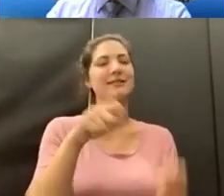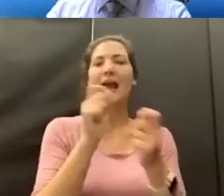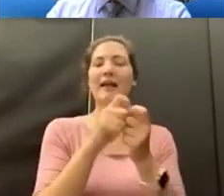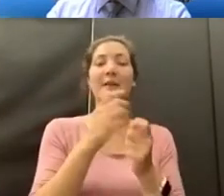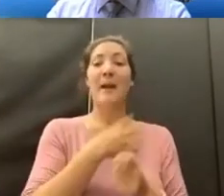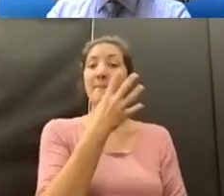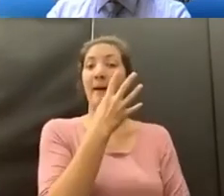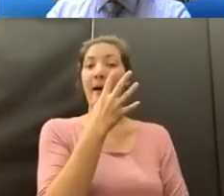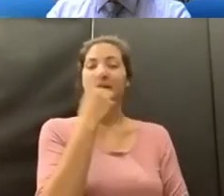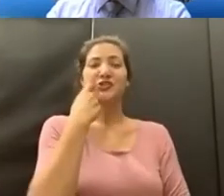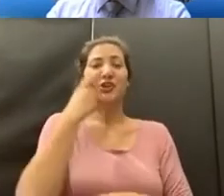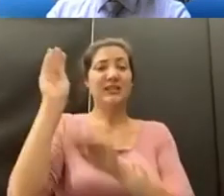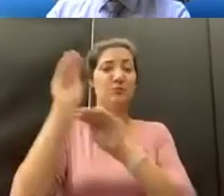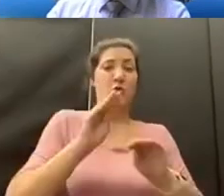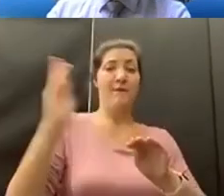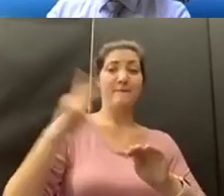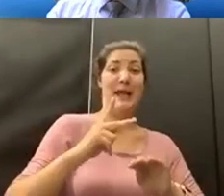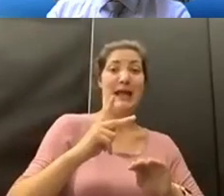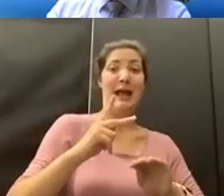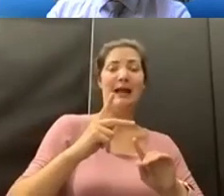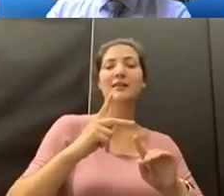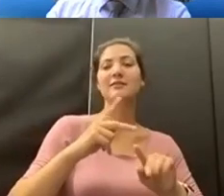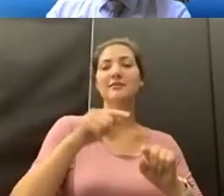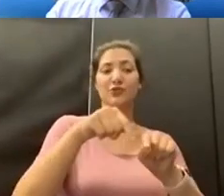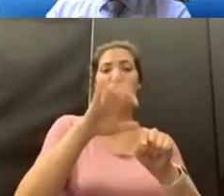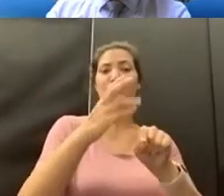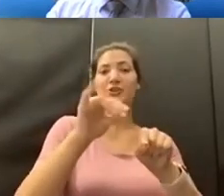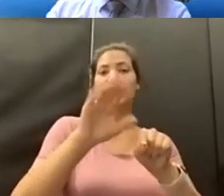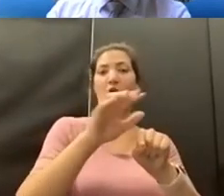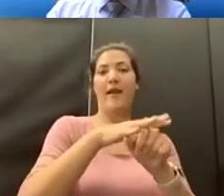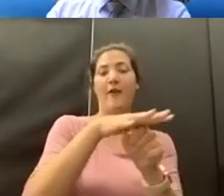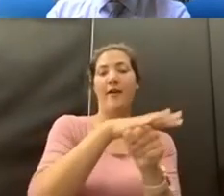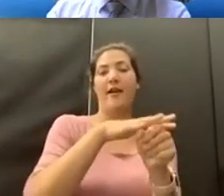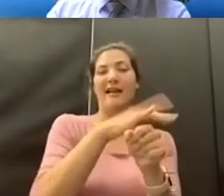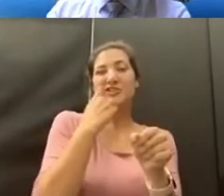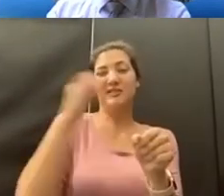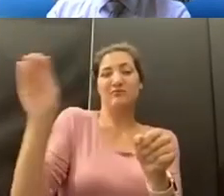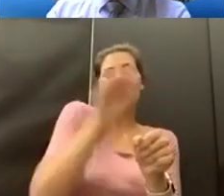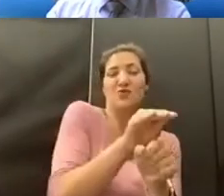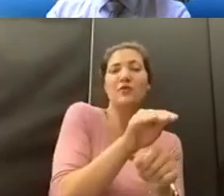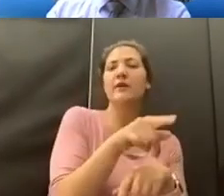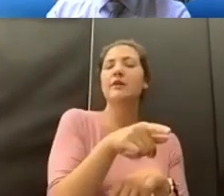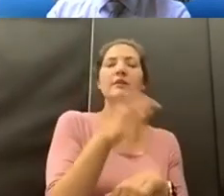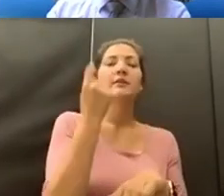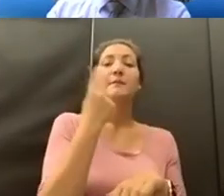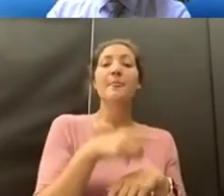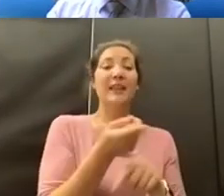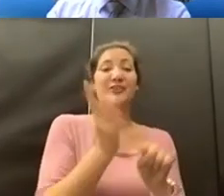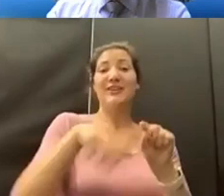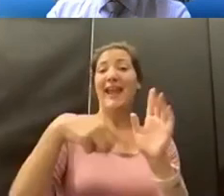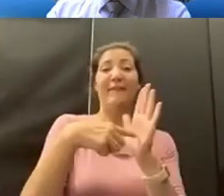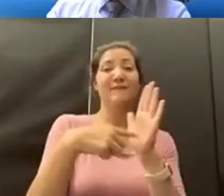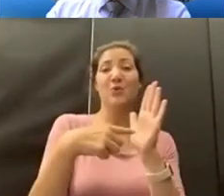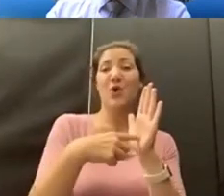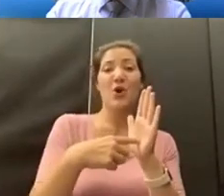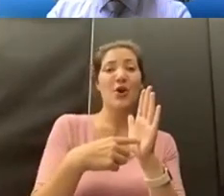mean, she's looked carefully at her finances. She is a home care health giver. She can't afford anything more than